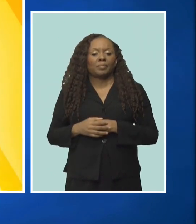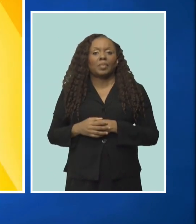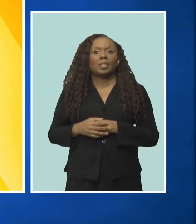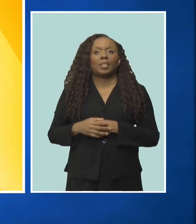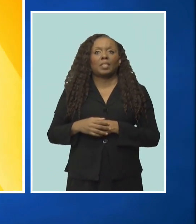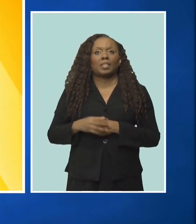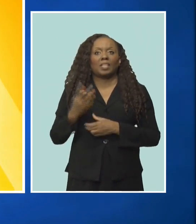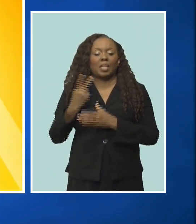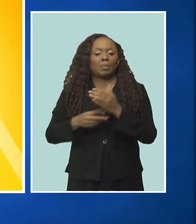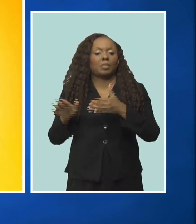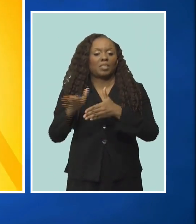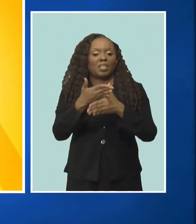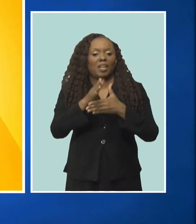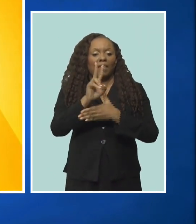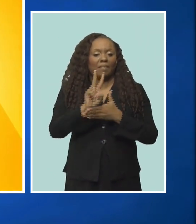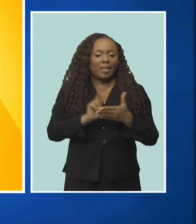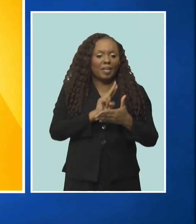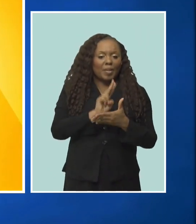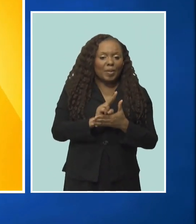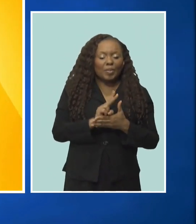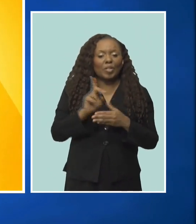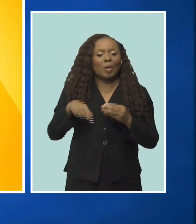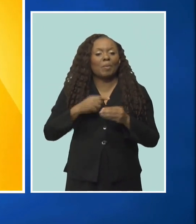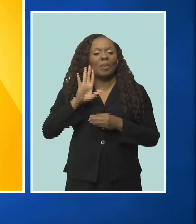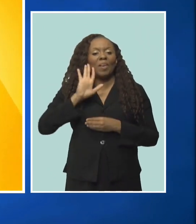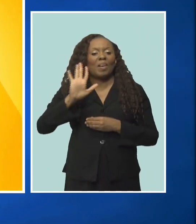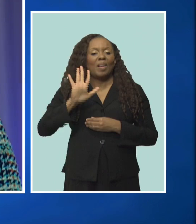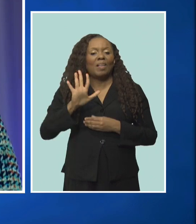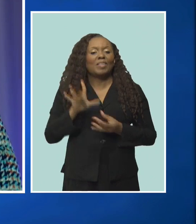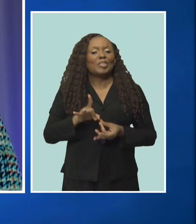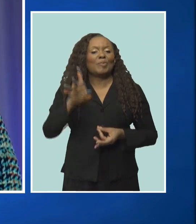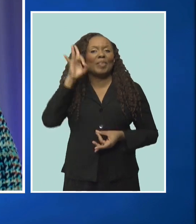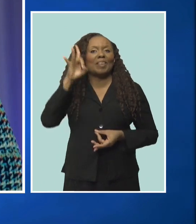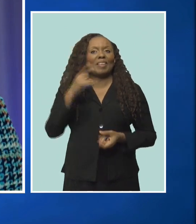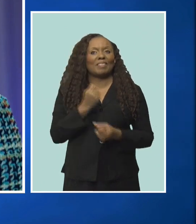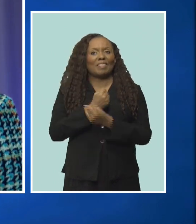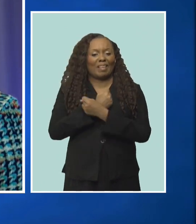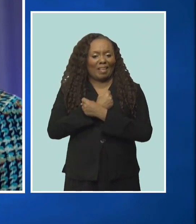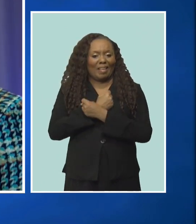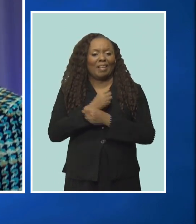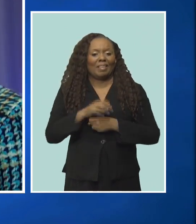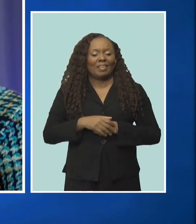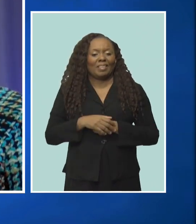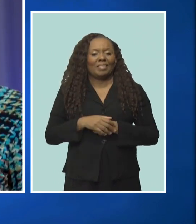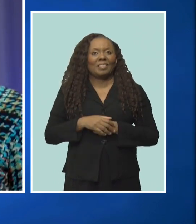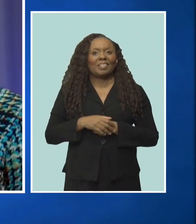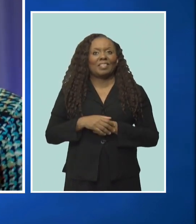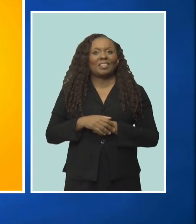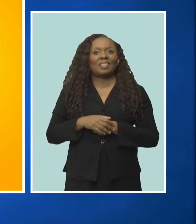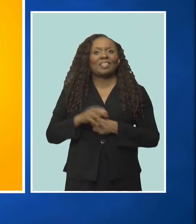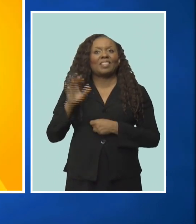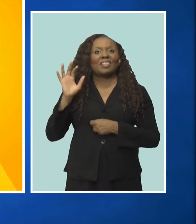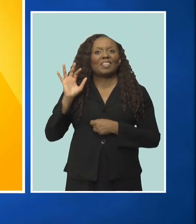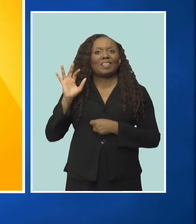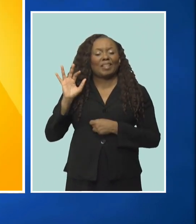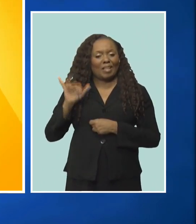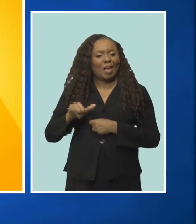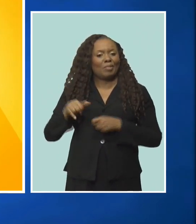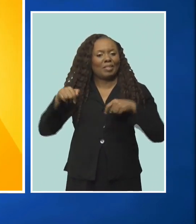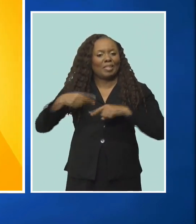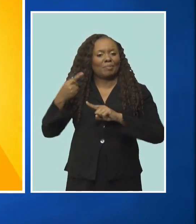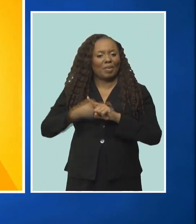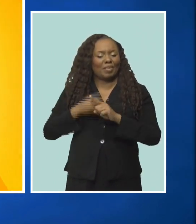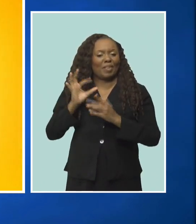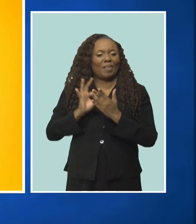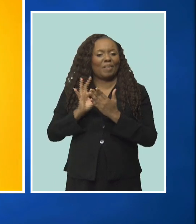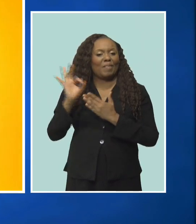The couples all shared videos and pictures capturing the spirit of love for the promotion. It was held during this month of love. One